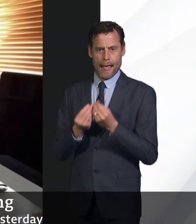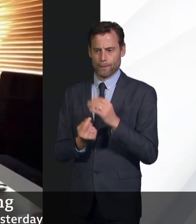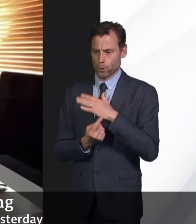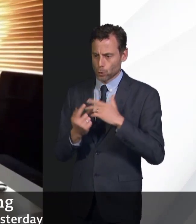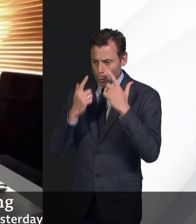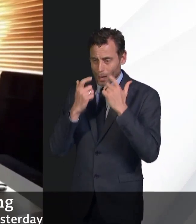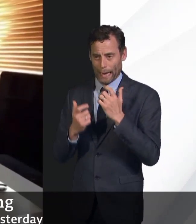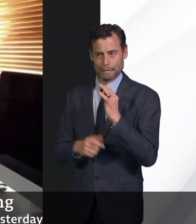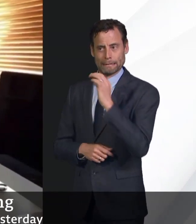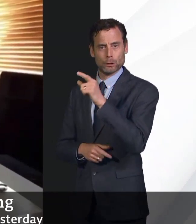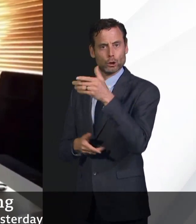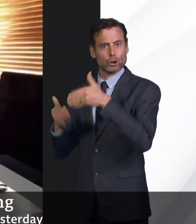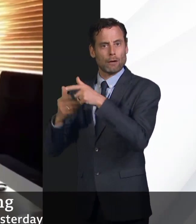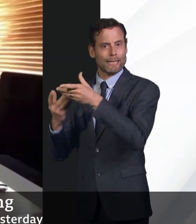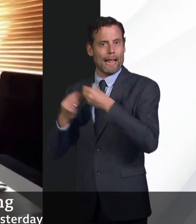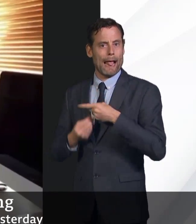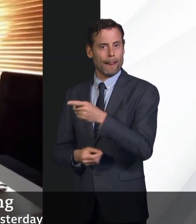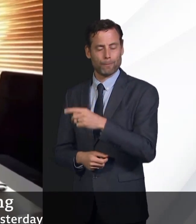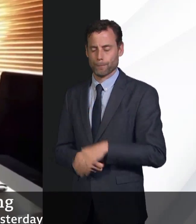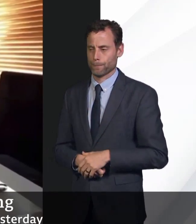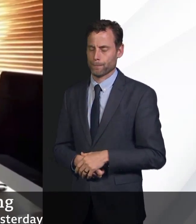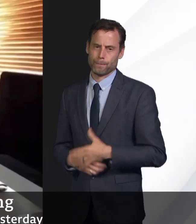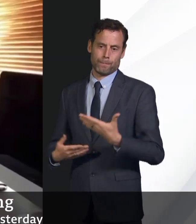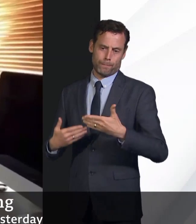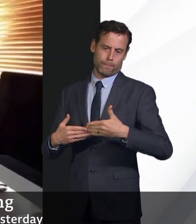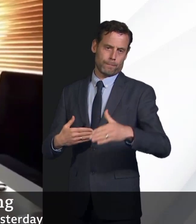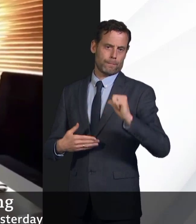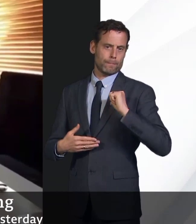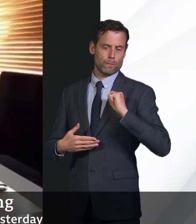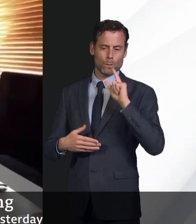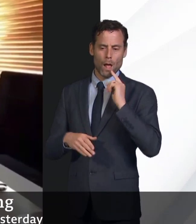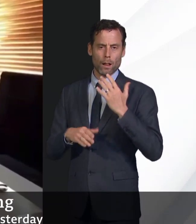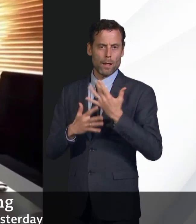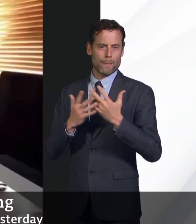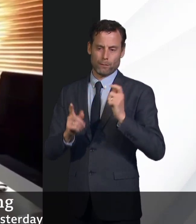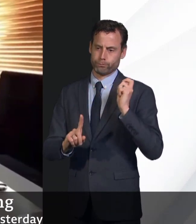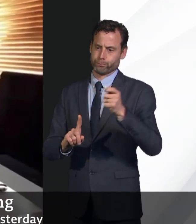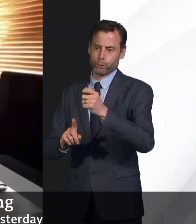with the huge rise in job losses, those charities which provide administrative support and